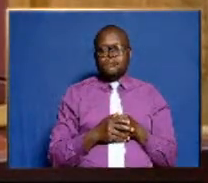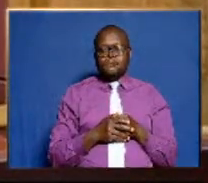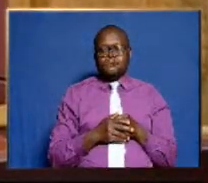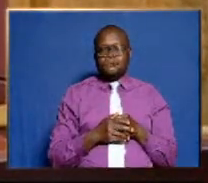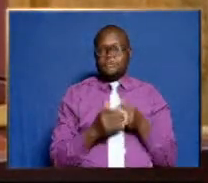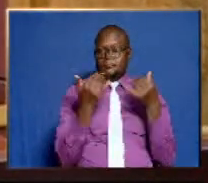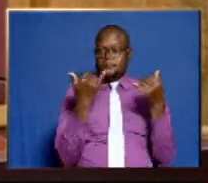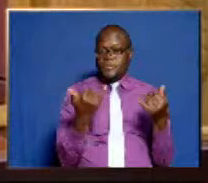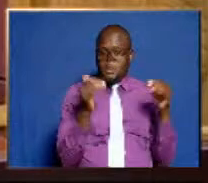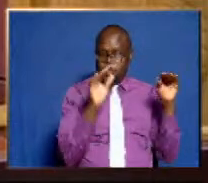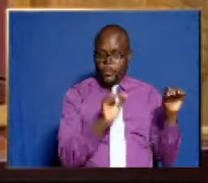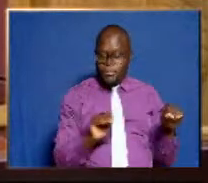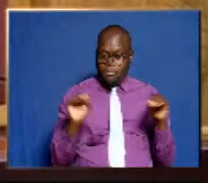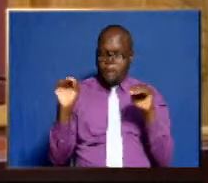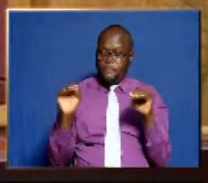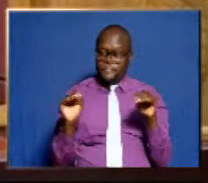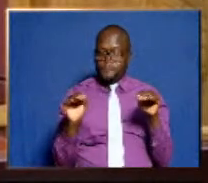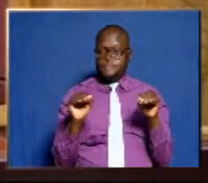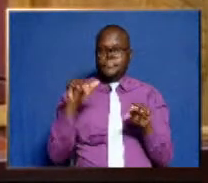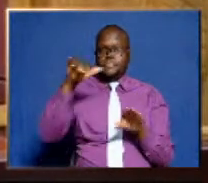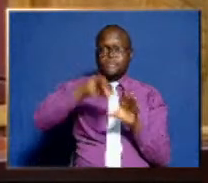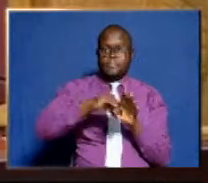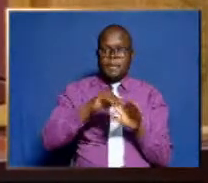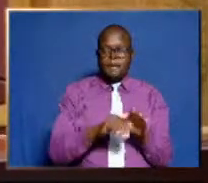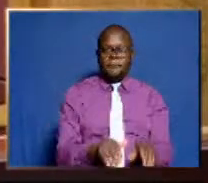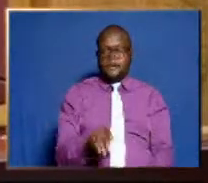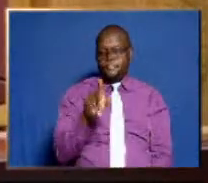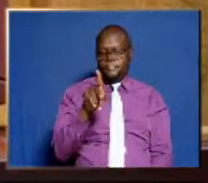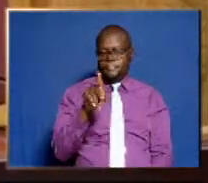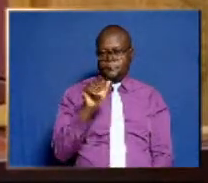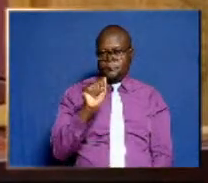Now let's go to the member for Kaiti.